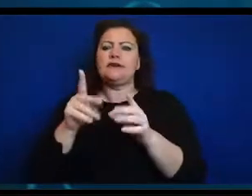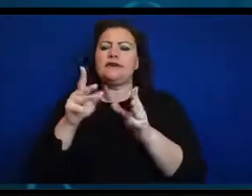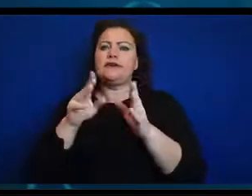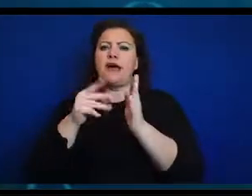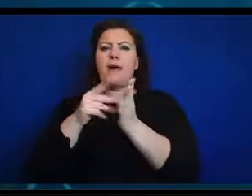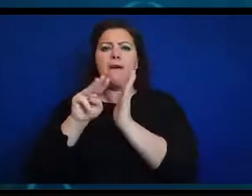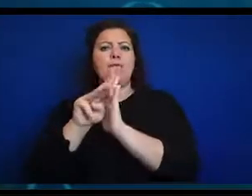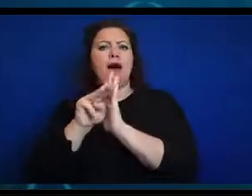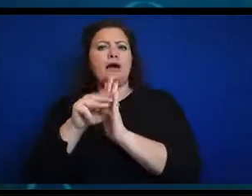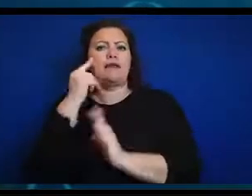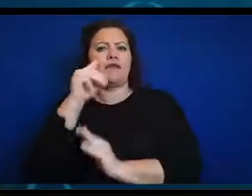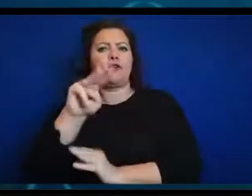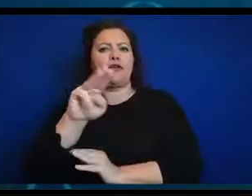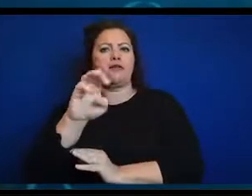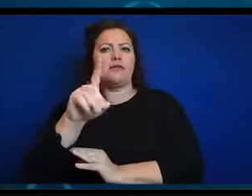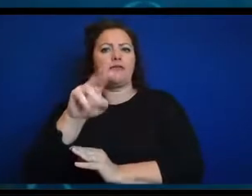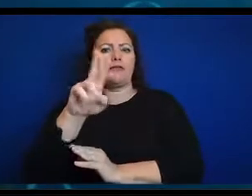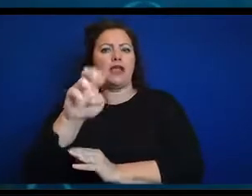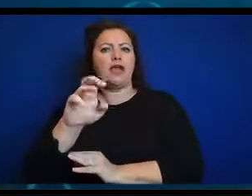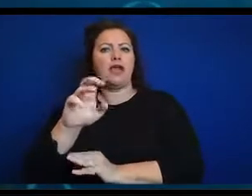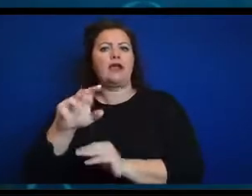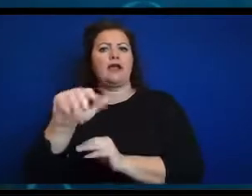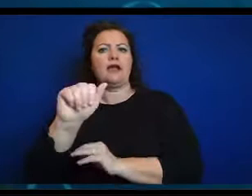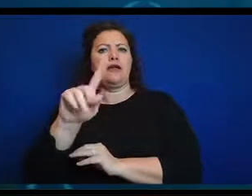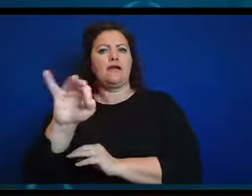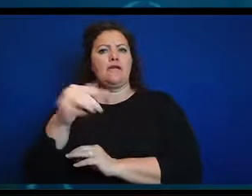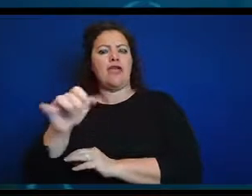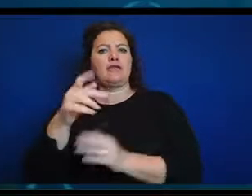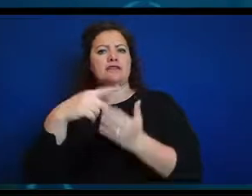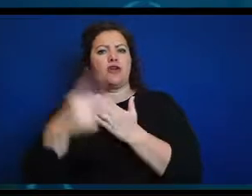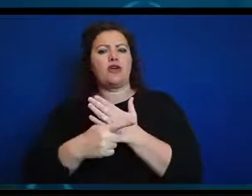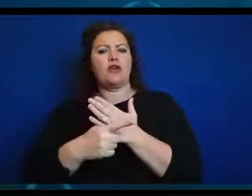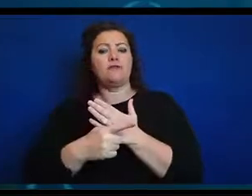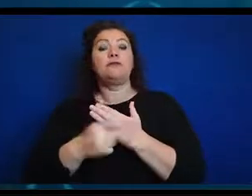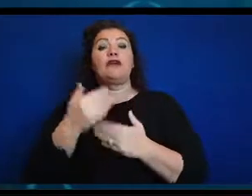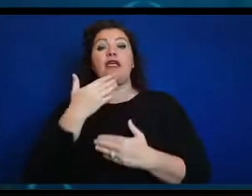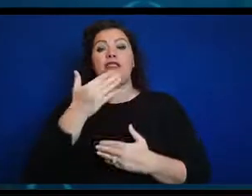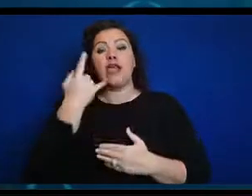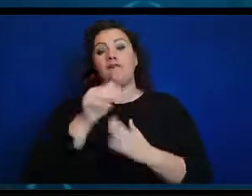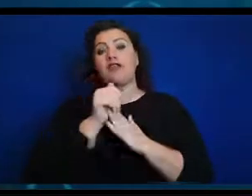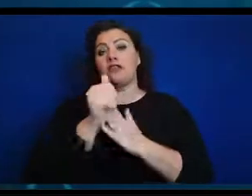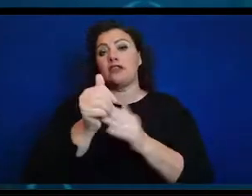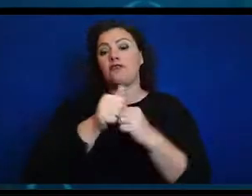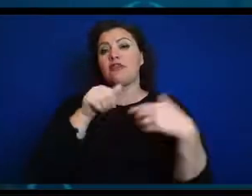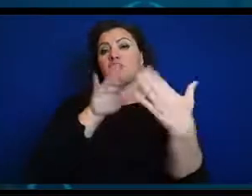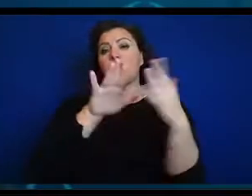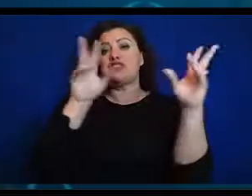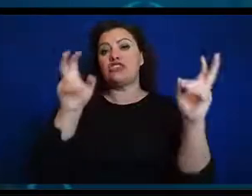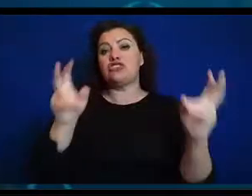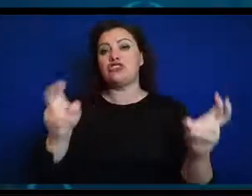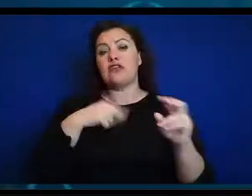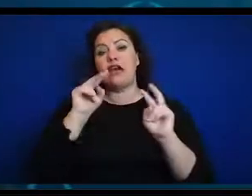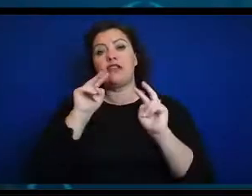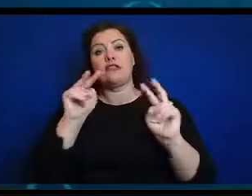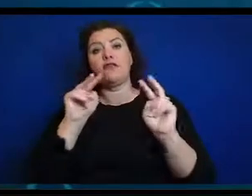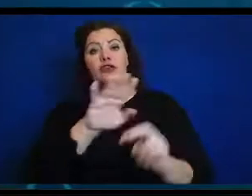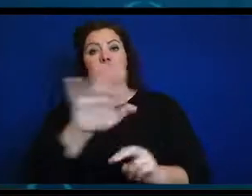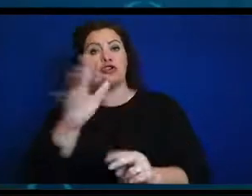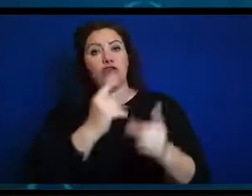the Medicare Advantage program. In conclusion, thank you for your leadership in addressing these issues, and I look forward to your